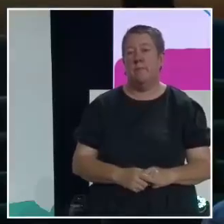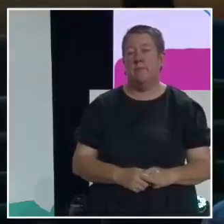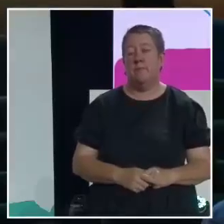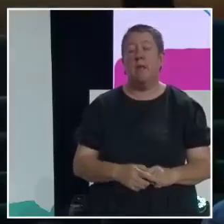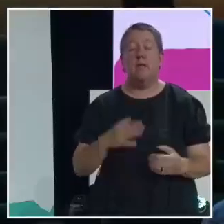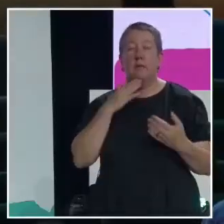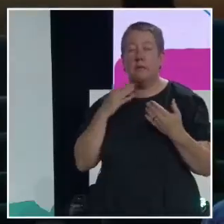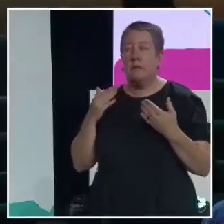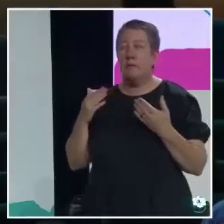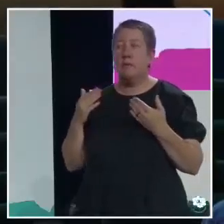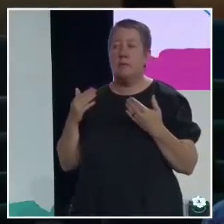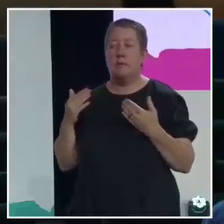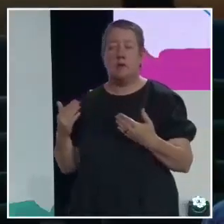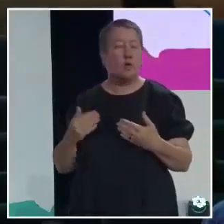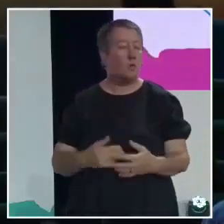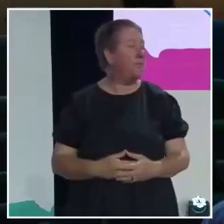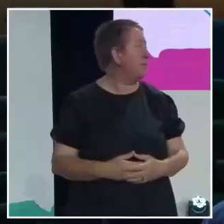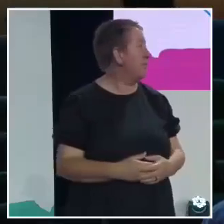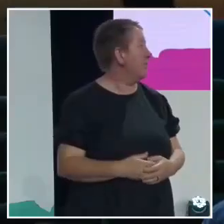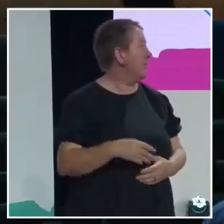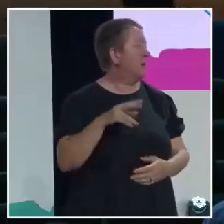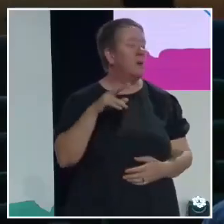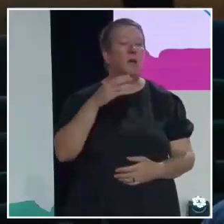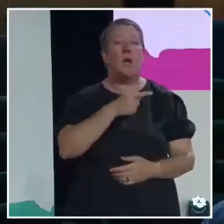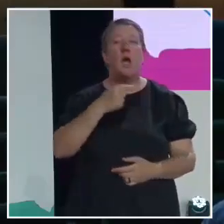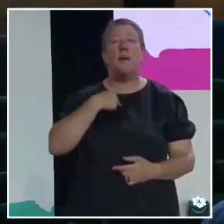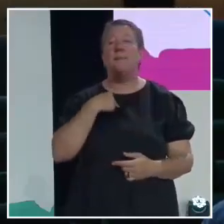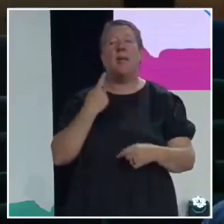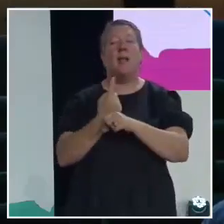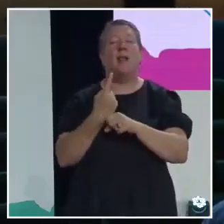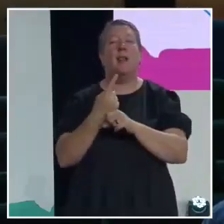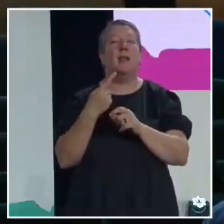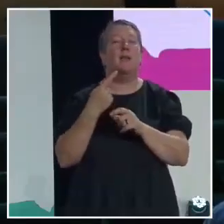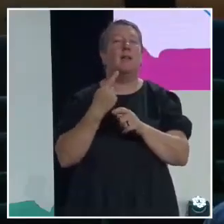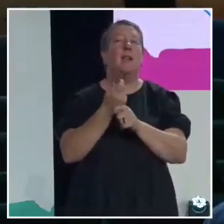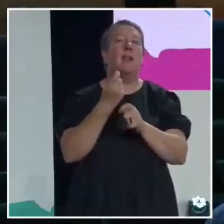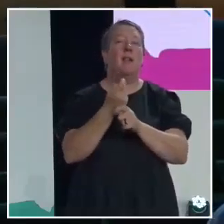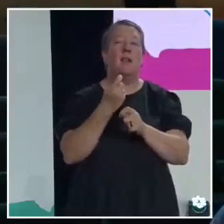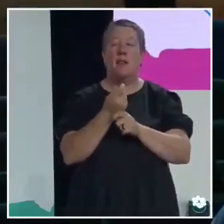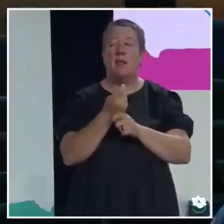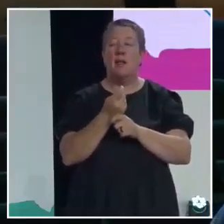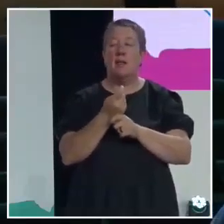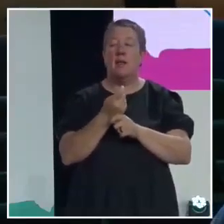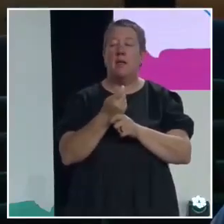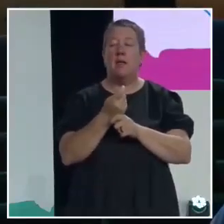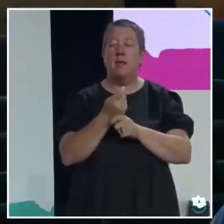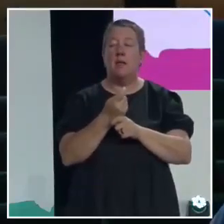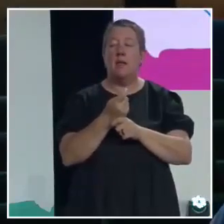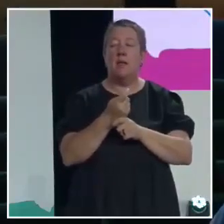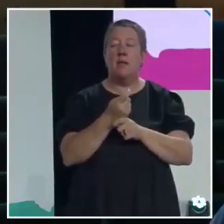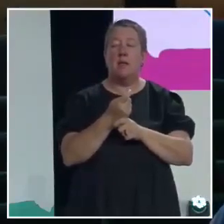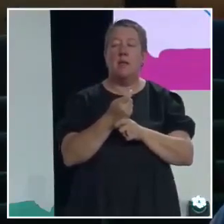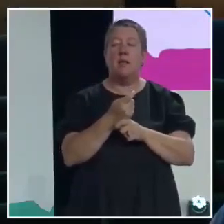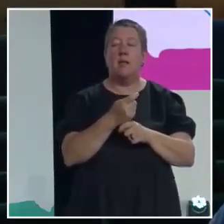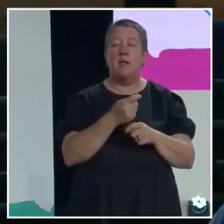Thank you. Didi. So I have a running joke after WEF. I said DEI is out, ESG is out, AI